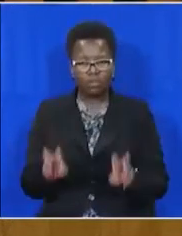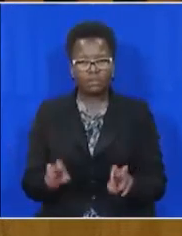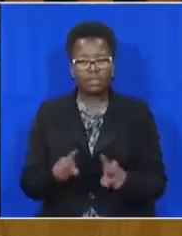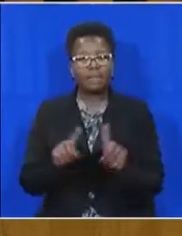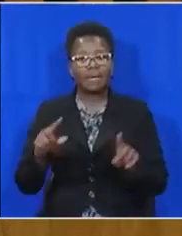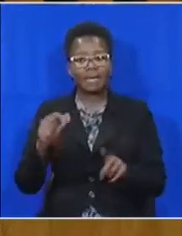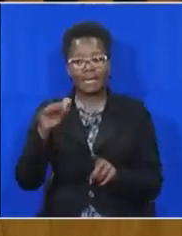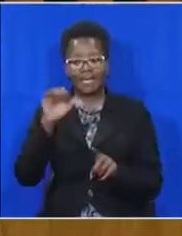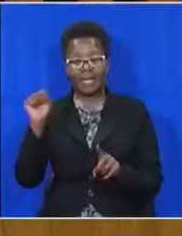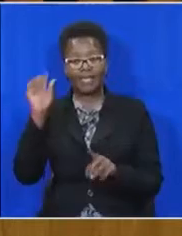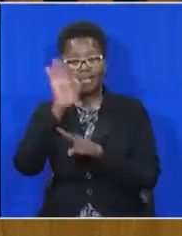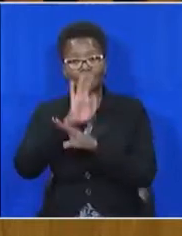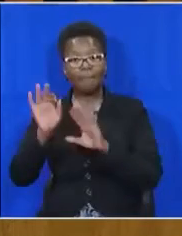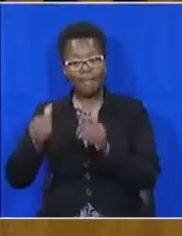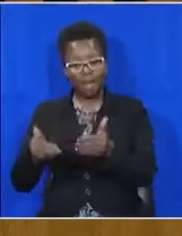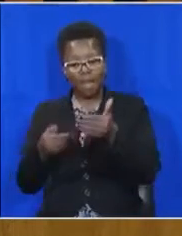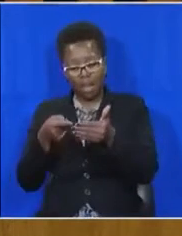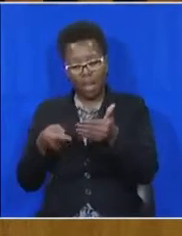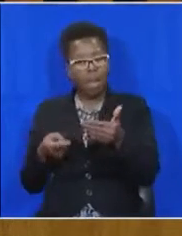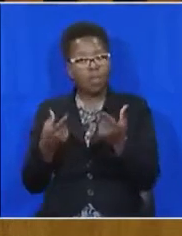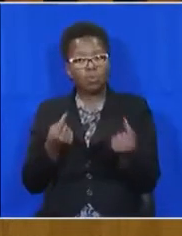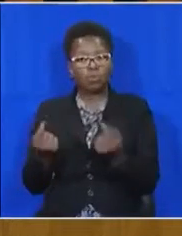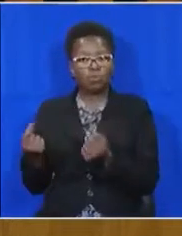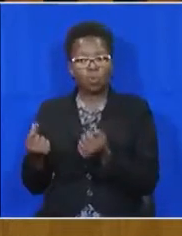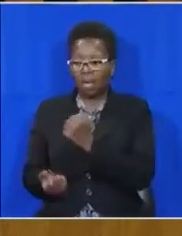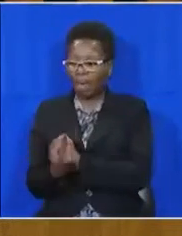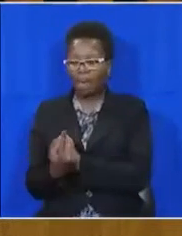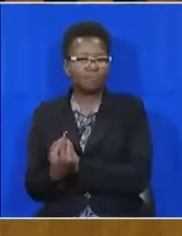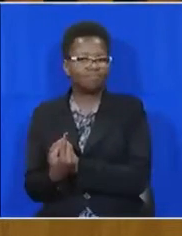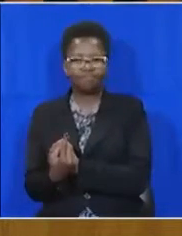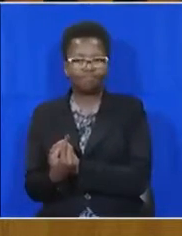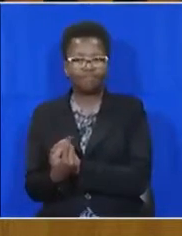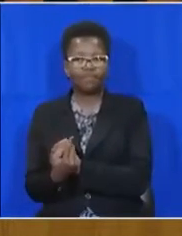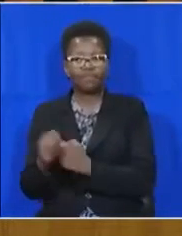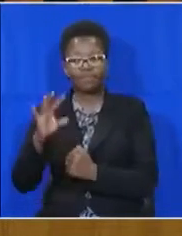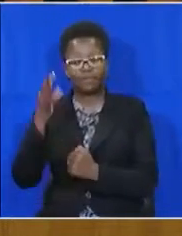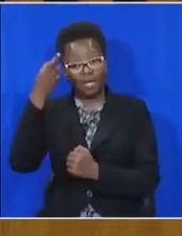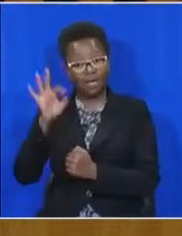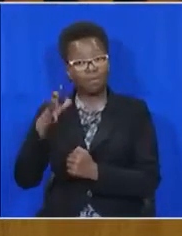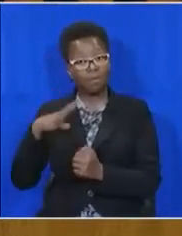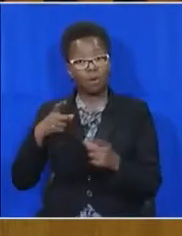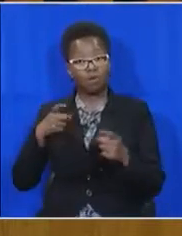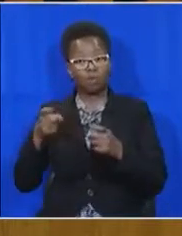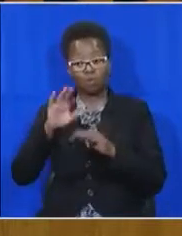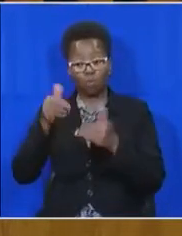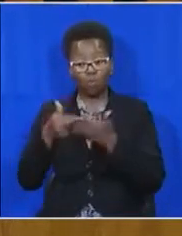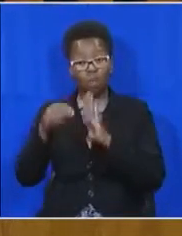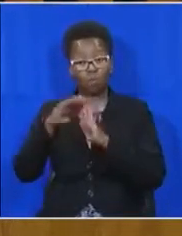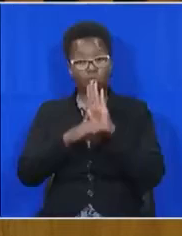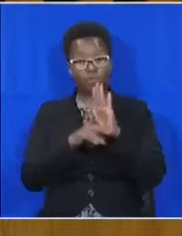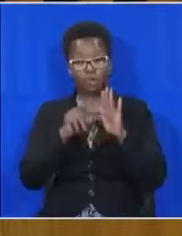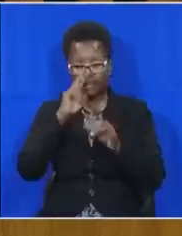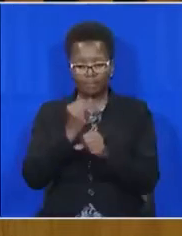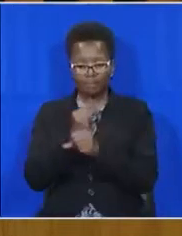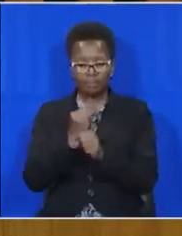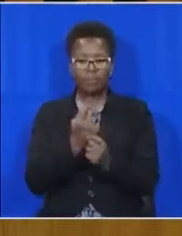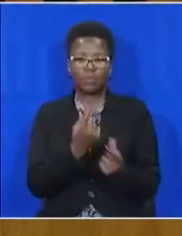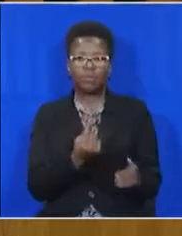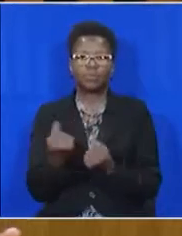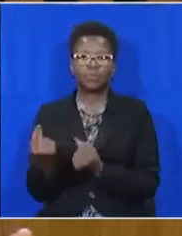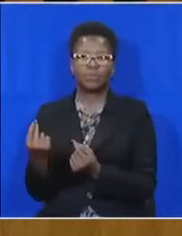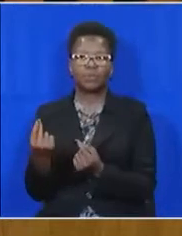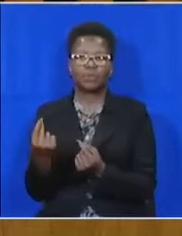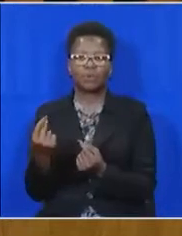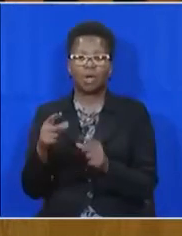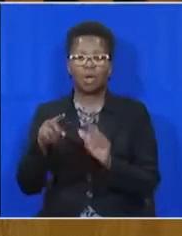plan has long been promised, but has still not emerged. If government wants to control this infrastructure, it must get moving. The customary